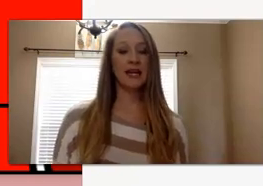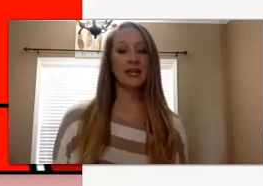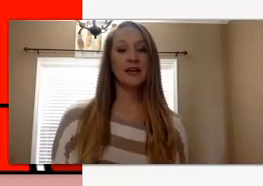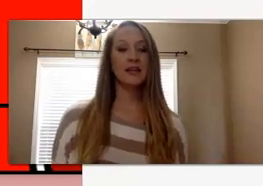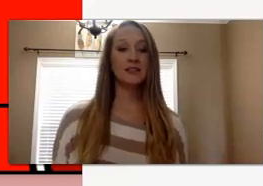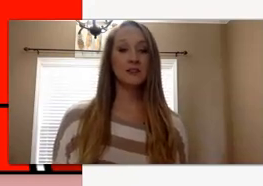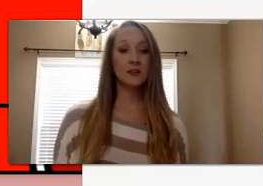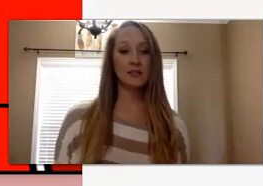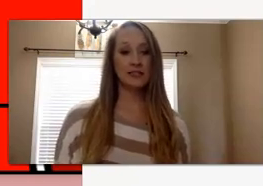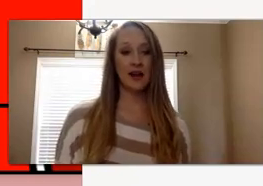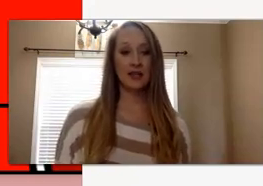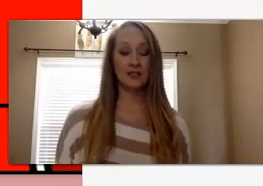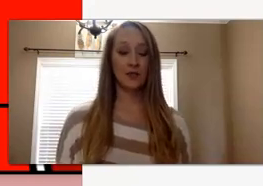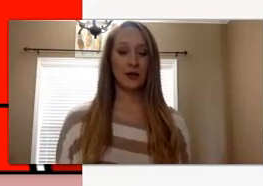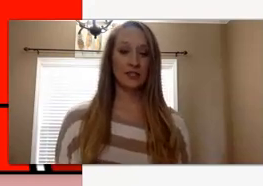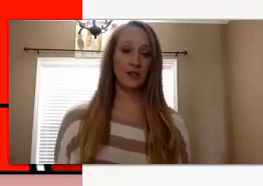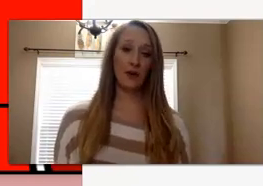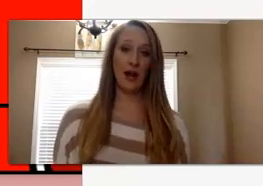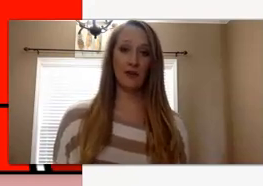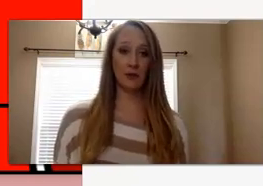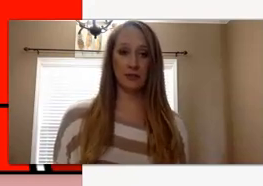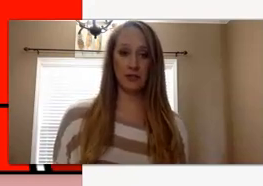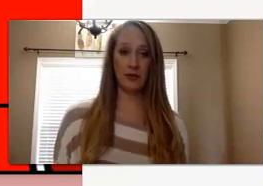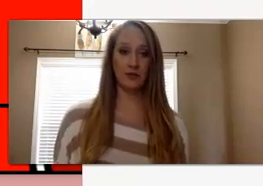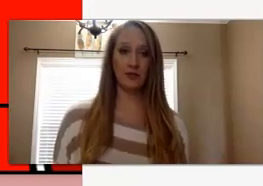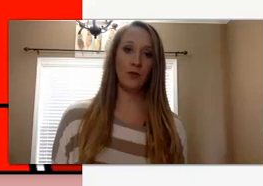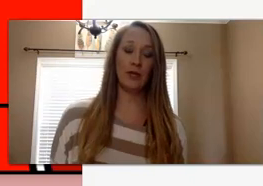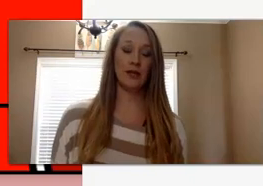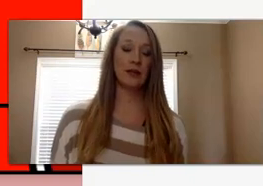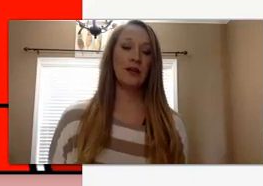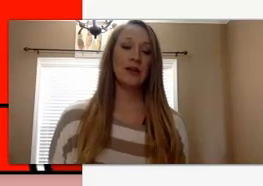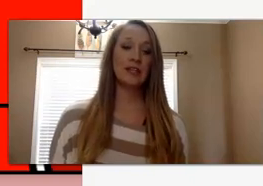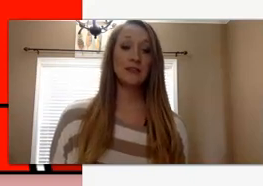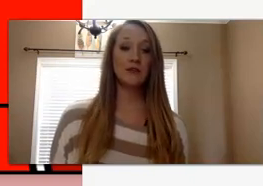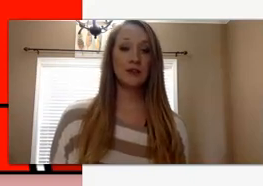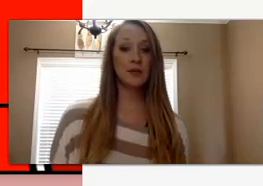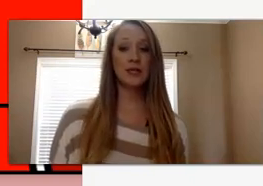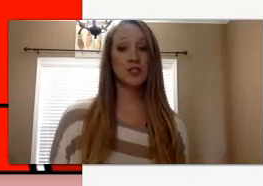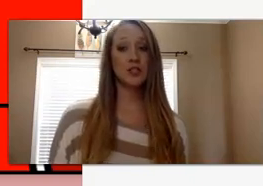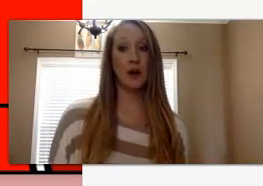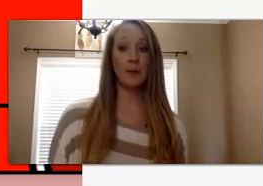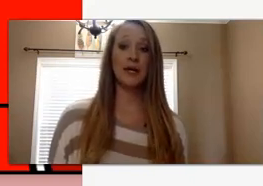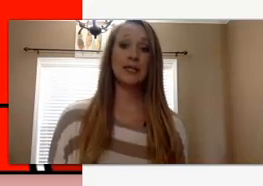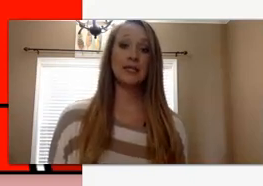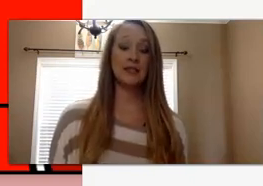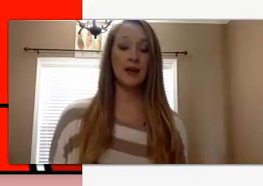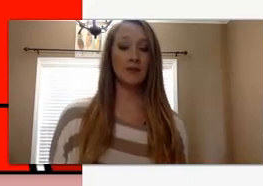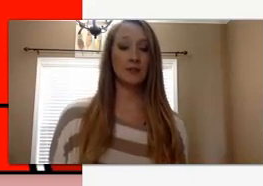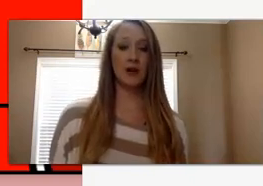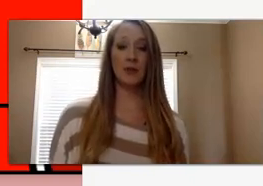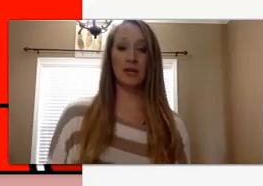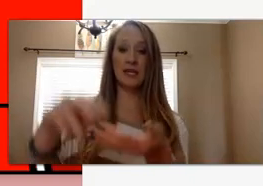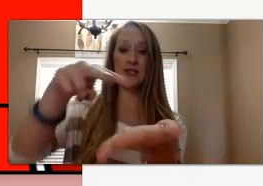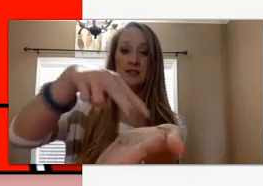Hey everybody, let's learn the signs for each of our high frequency words for the week. Okay, so the first one is jump. The sign